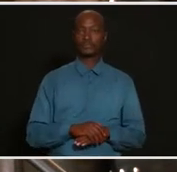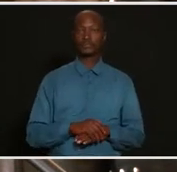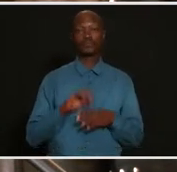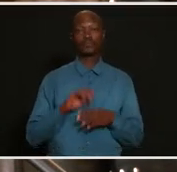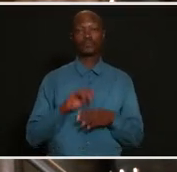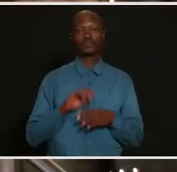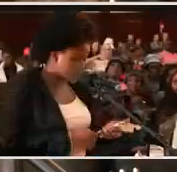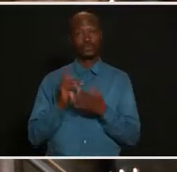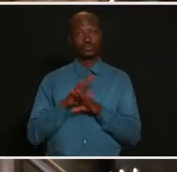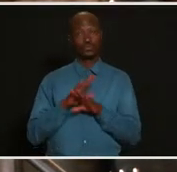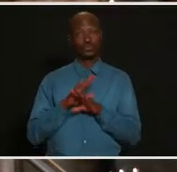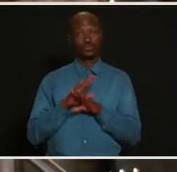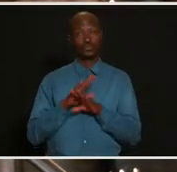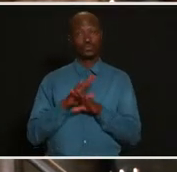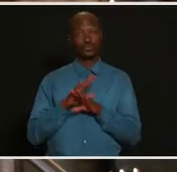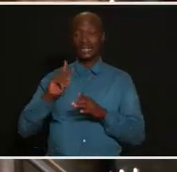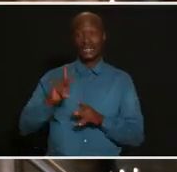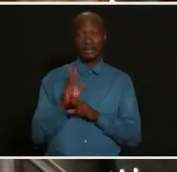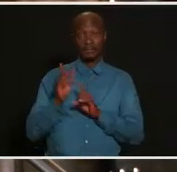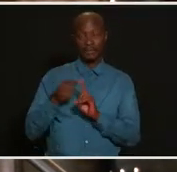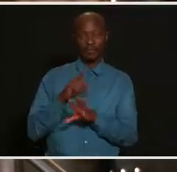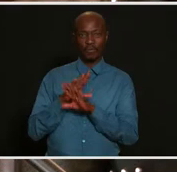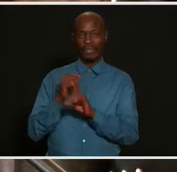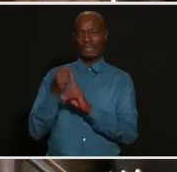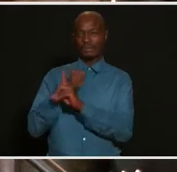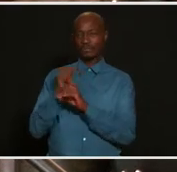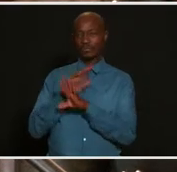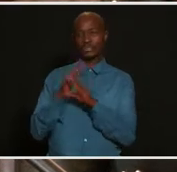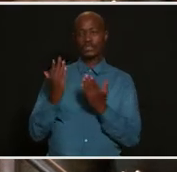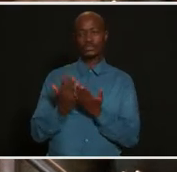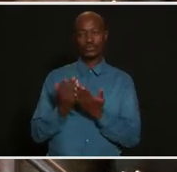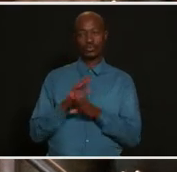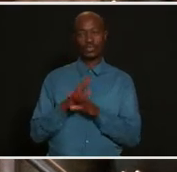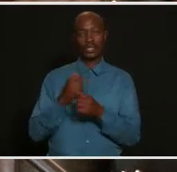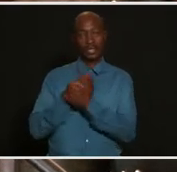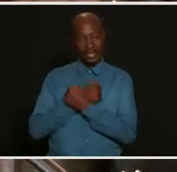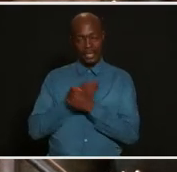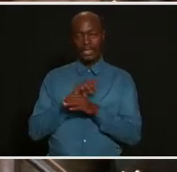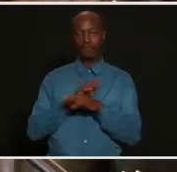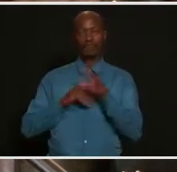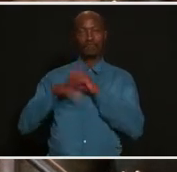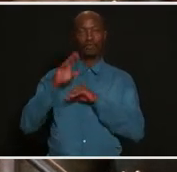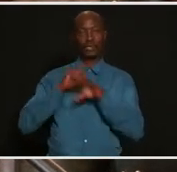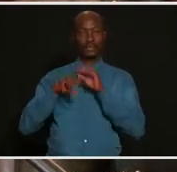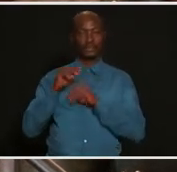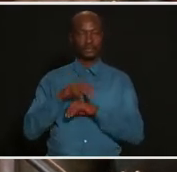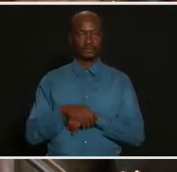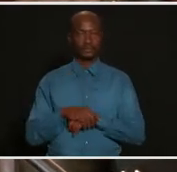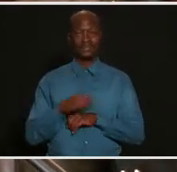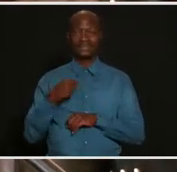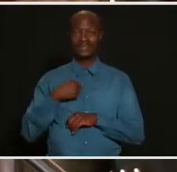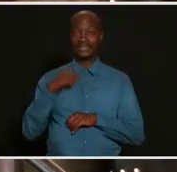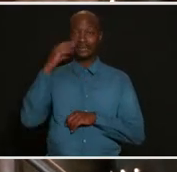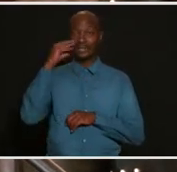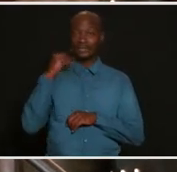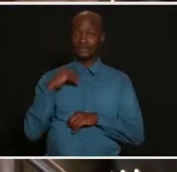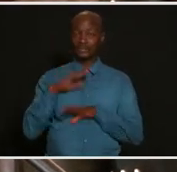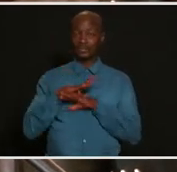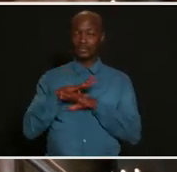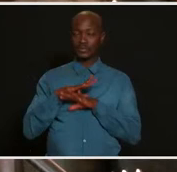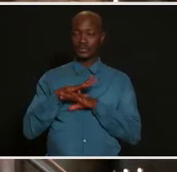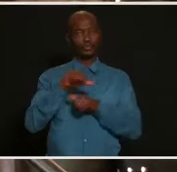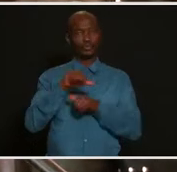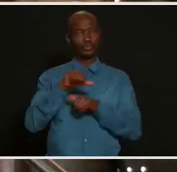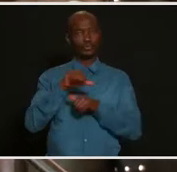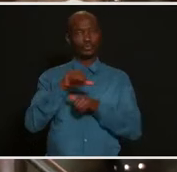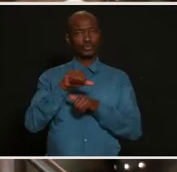negative pressure which has helped me to build a good self-esteem and a love for learning my experience with socializing has been